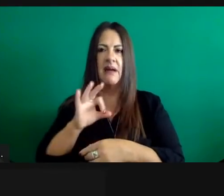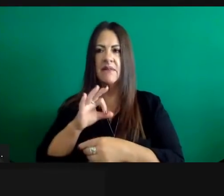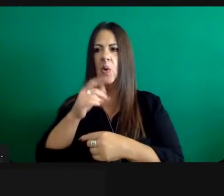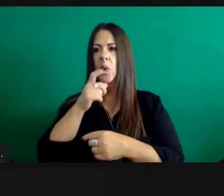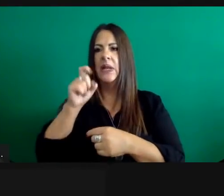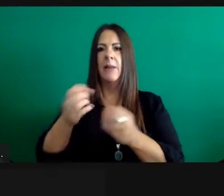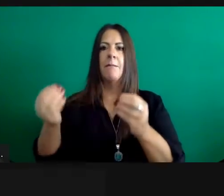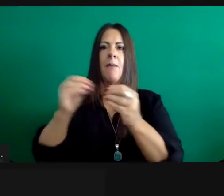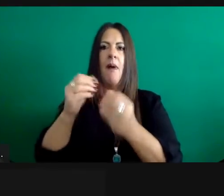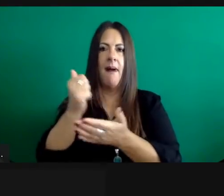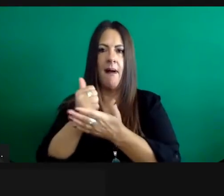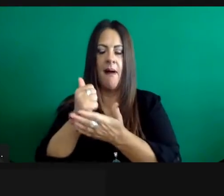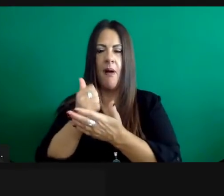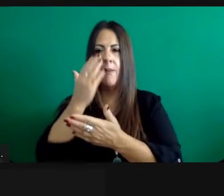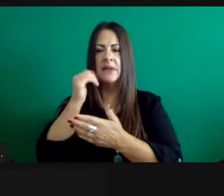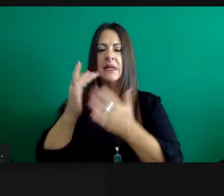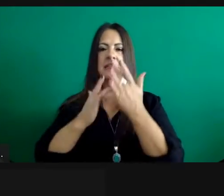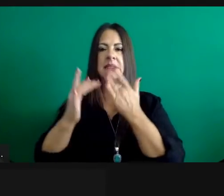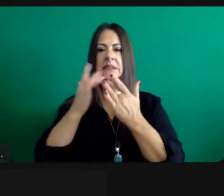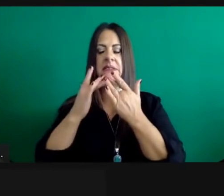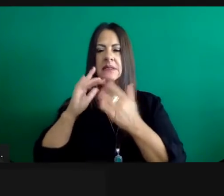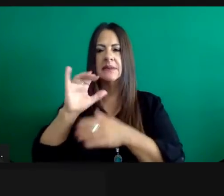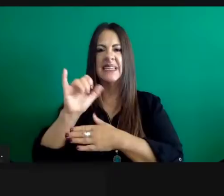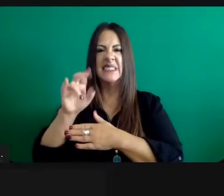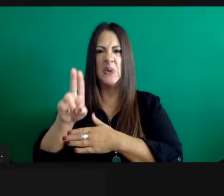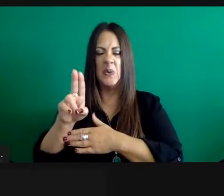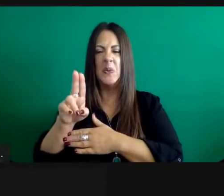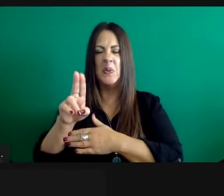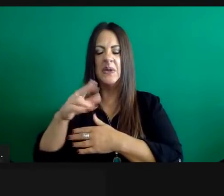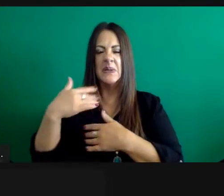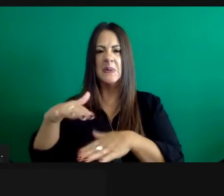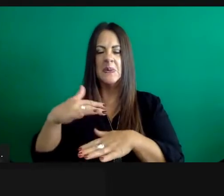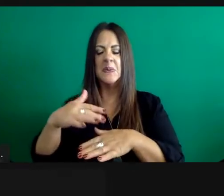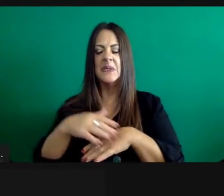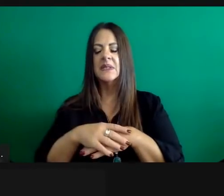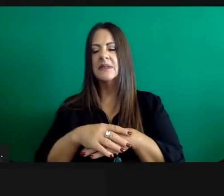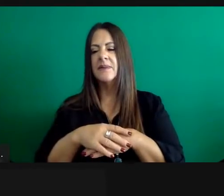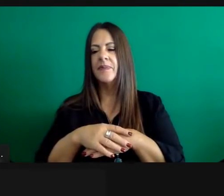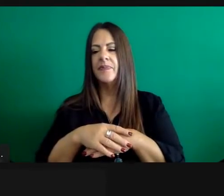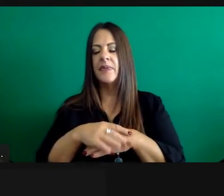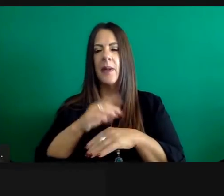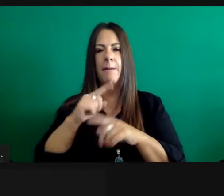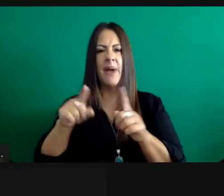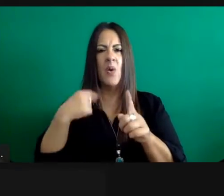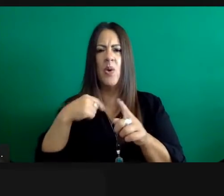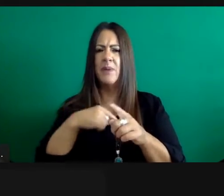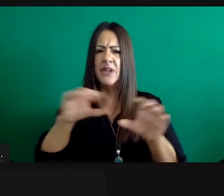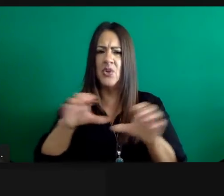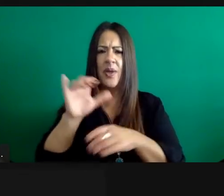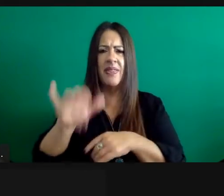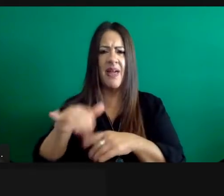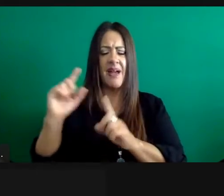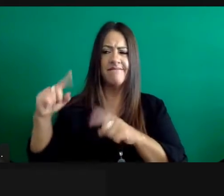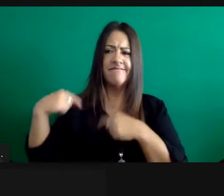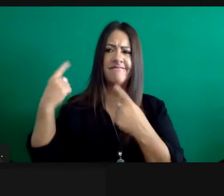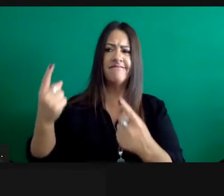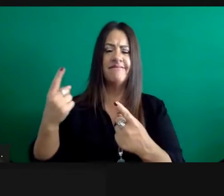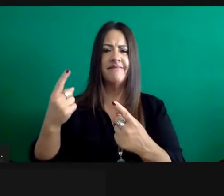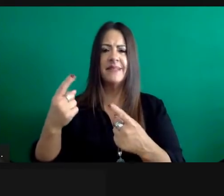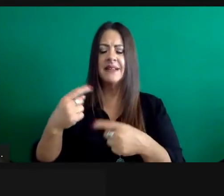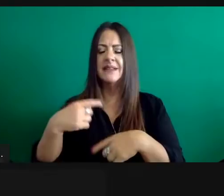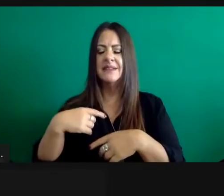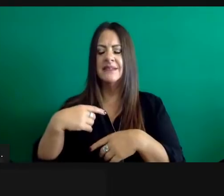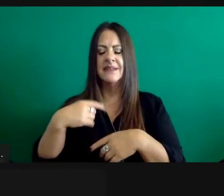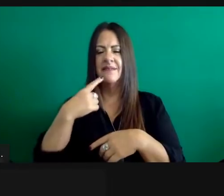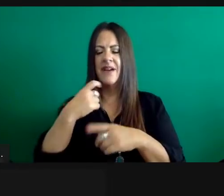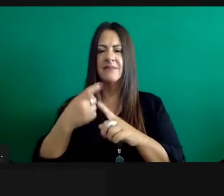is sort of a work in progress, and not just daily, but over the course of many conversations